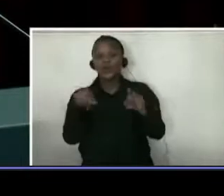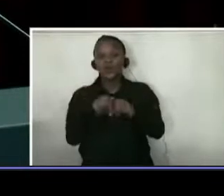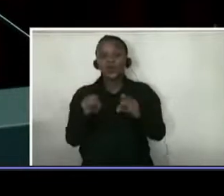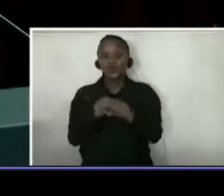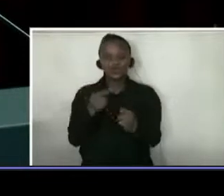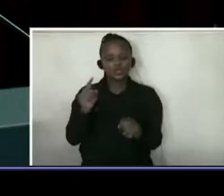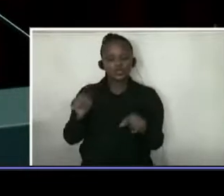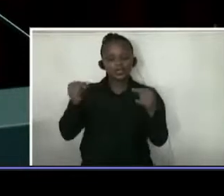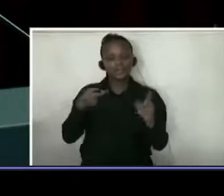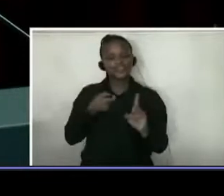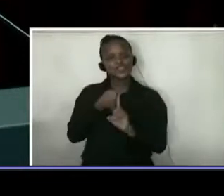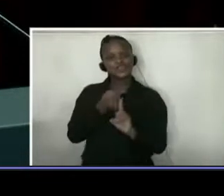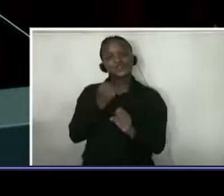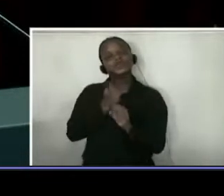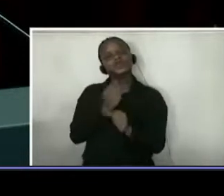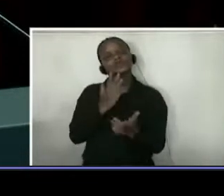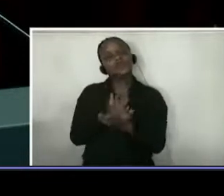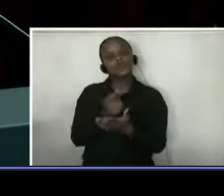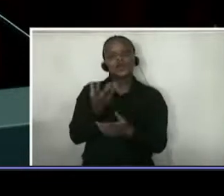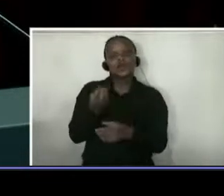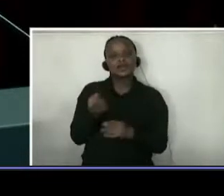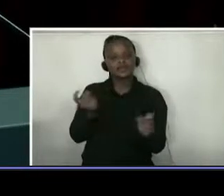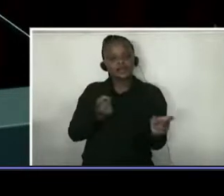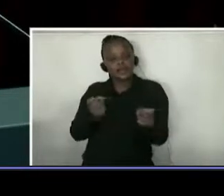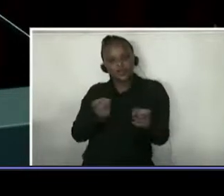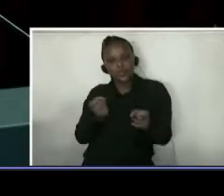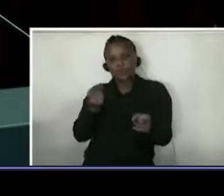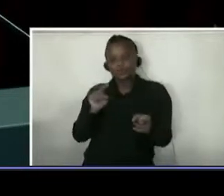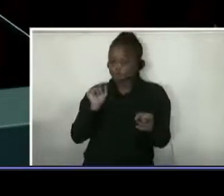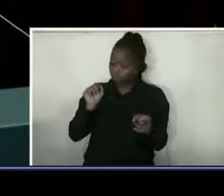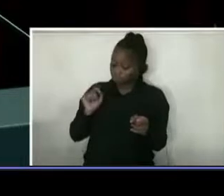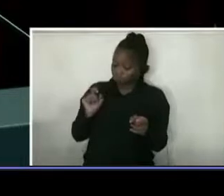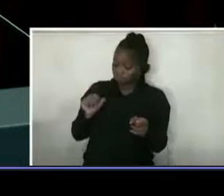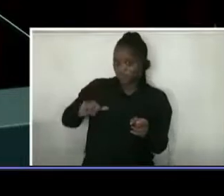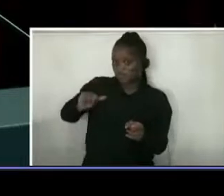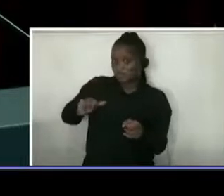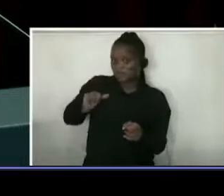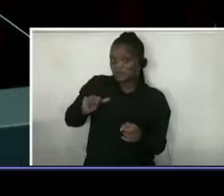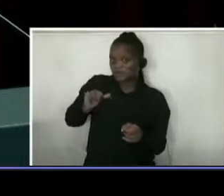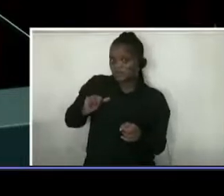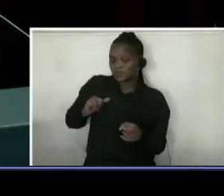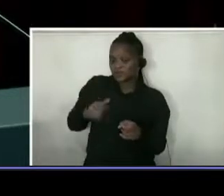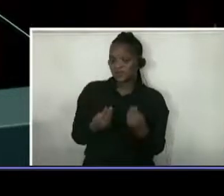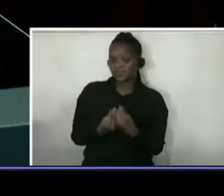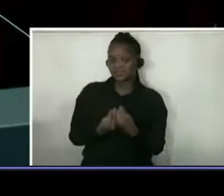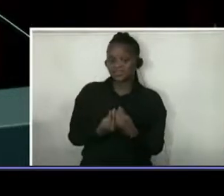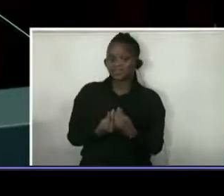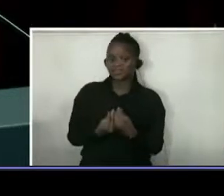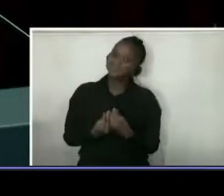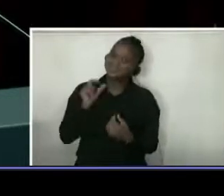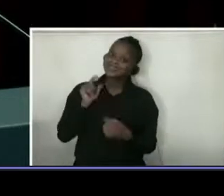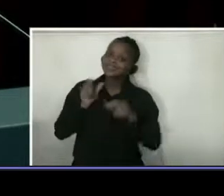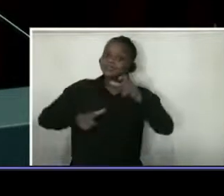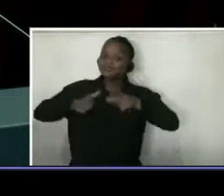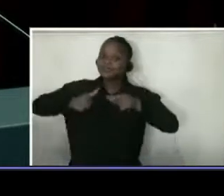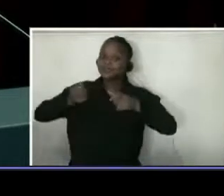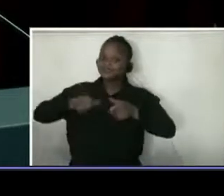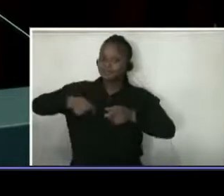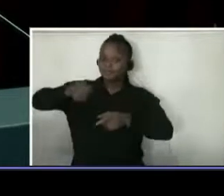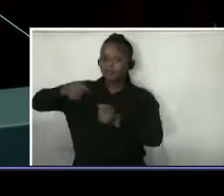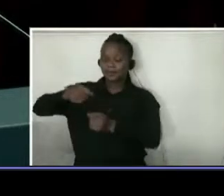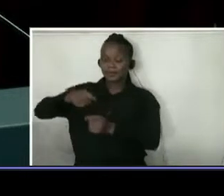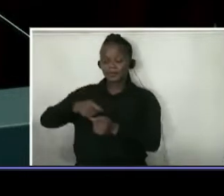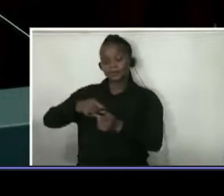over municipal resources by abusing and misusing taxpayers' money. Classical